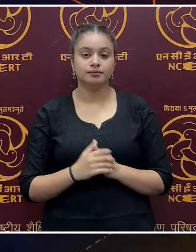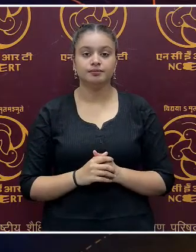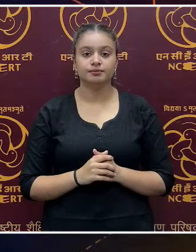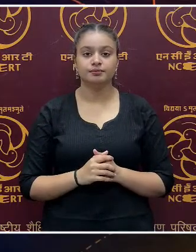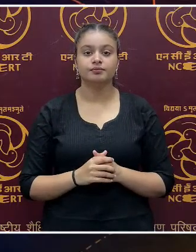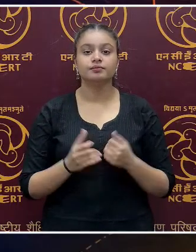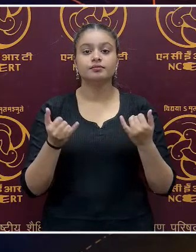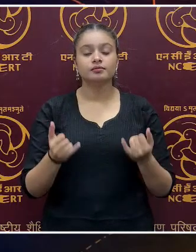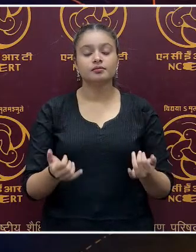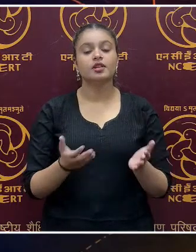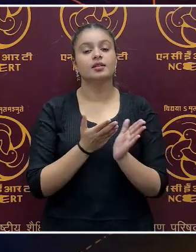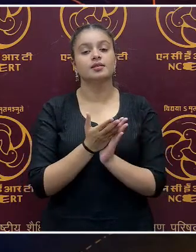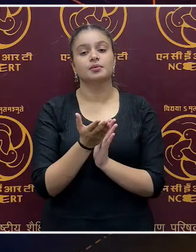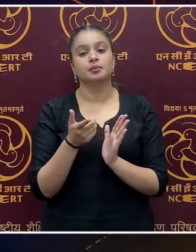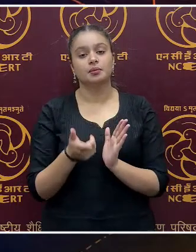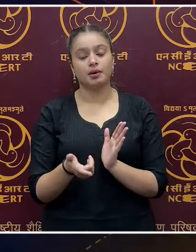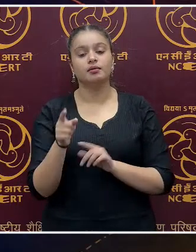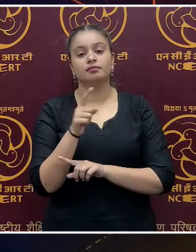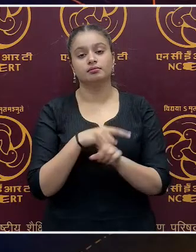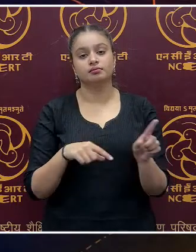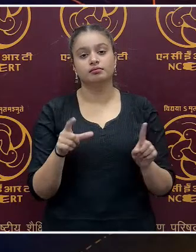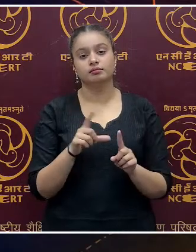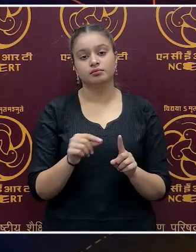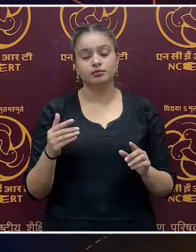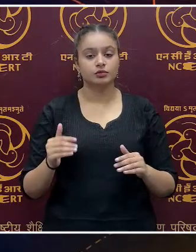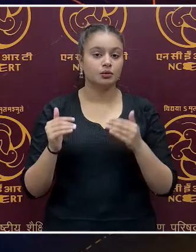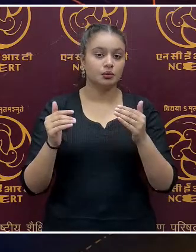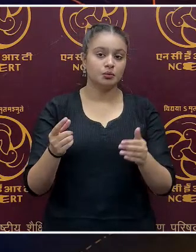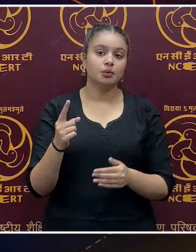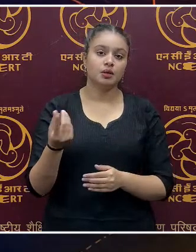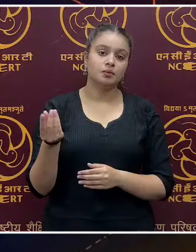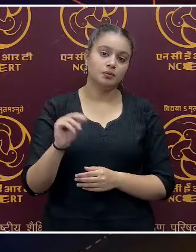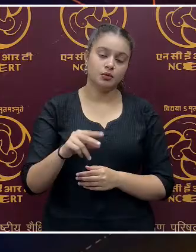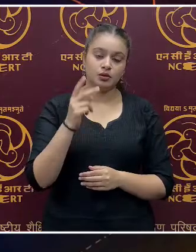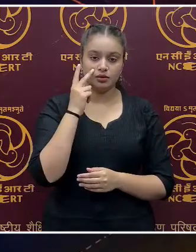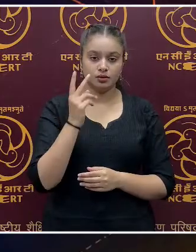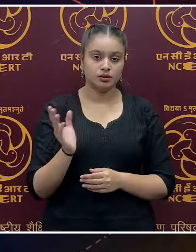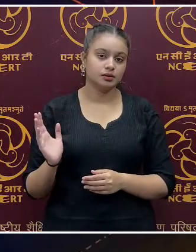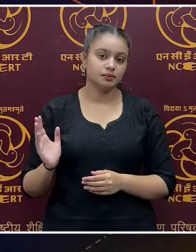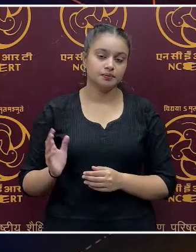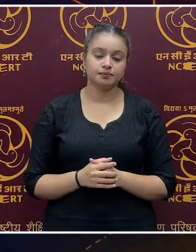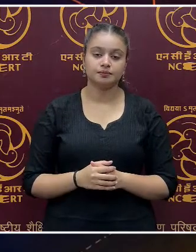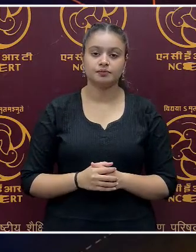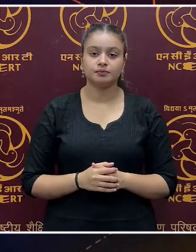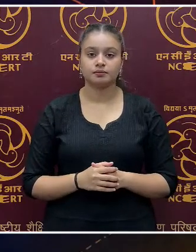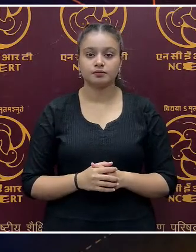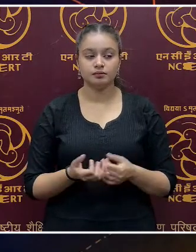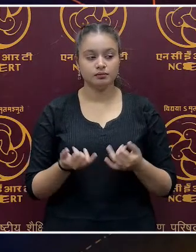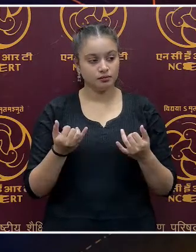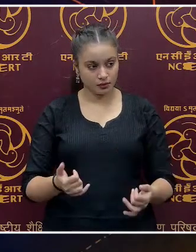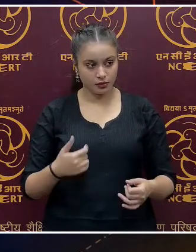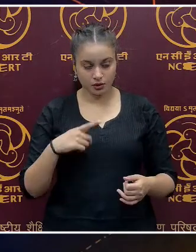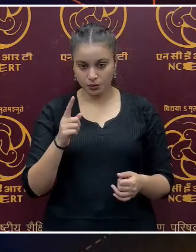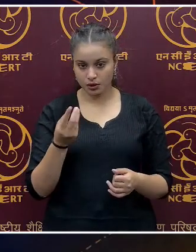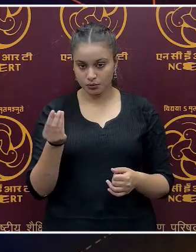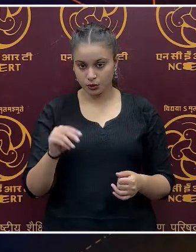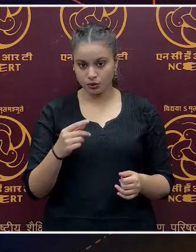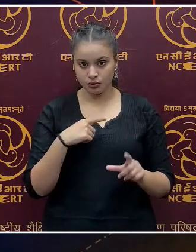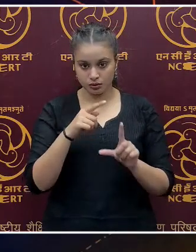So, in this case we can also go with one more thing here. Now, if this is the one more type